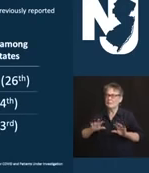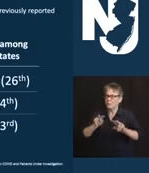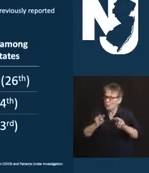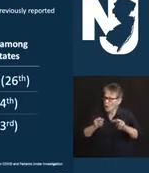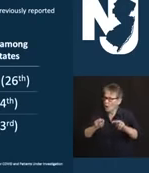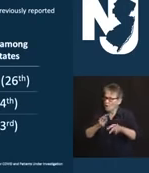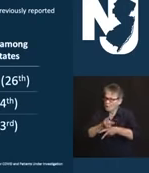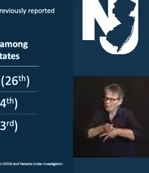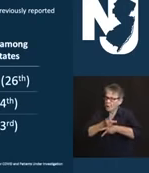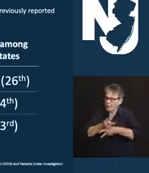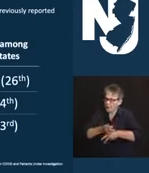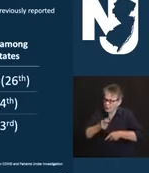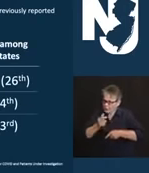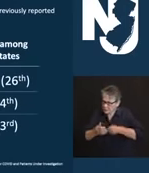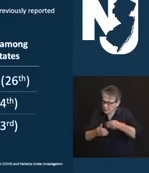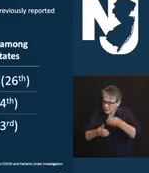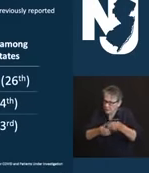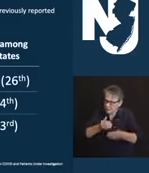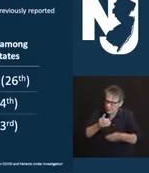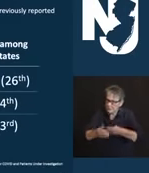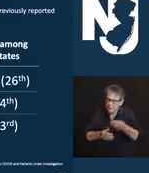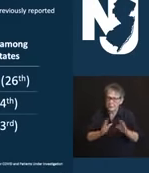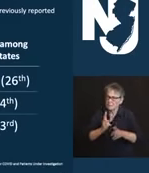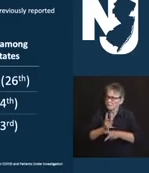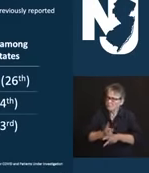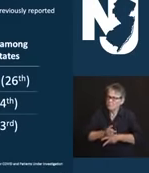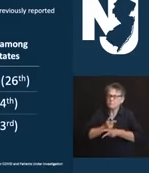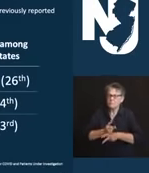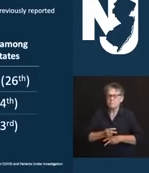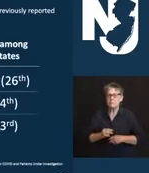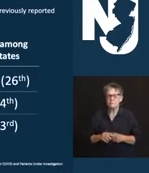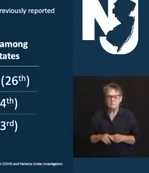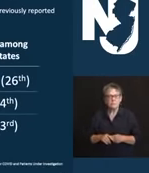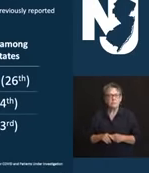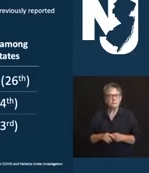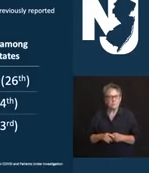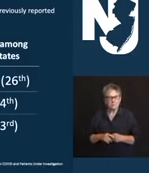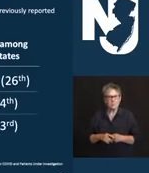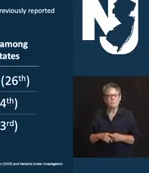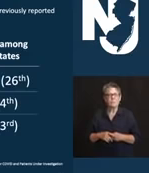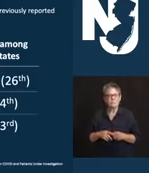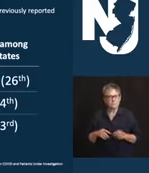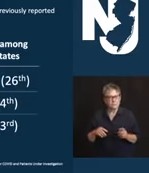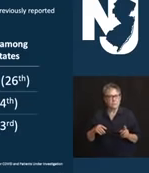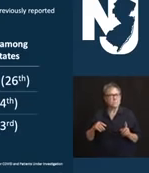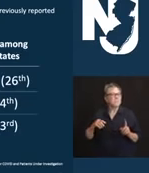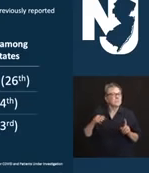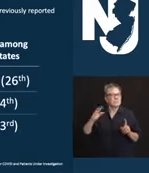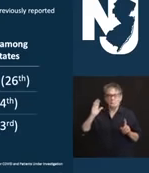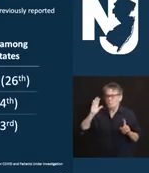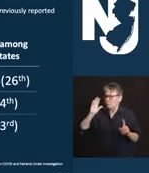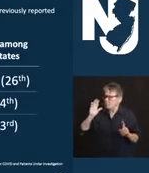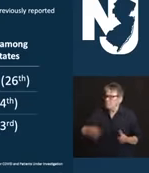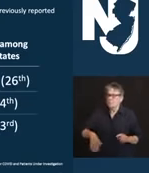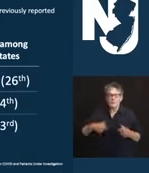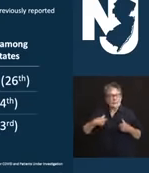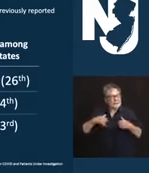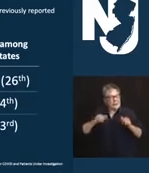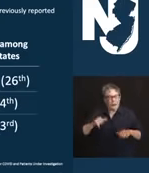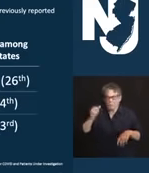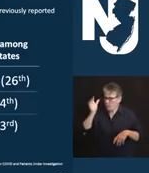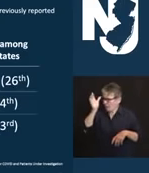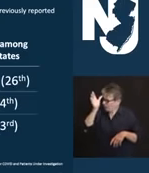chart reminds us of every day. And this is why our approach is and must be responsible and deliberate. We're